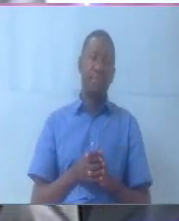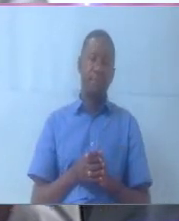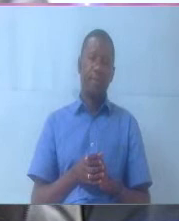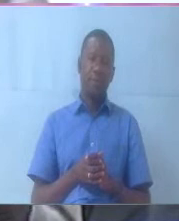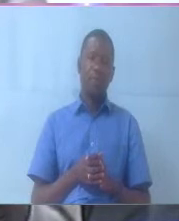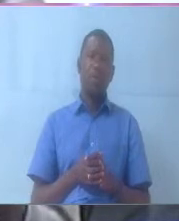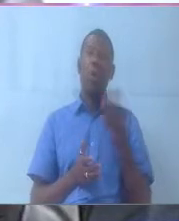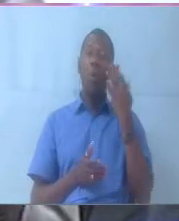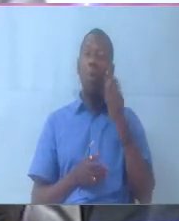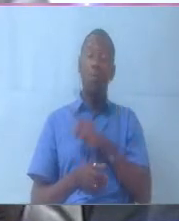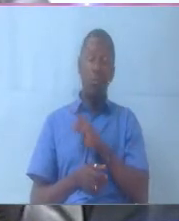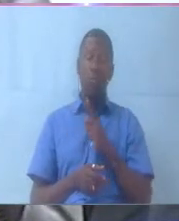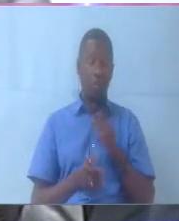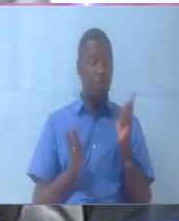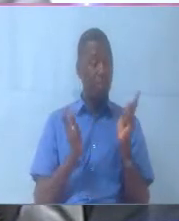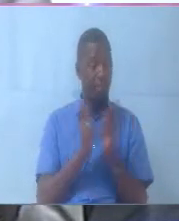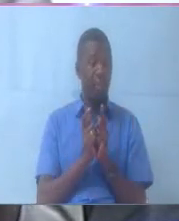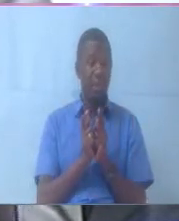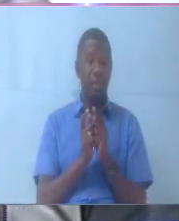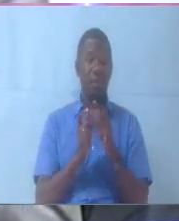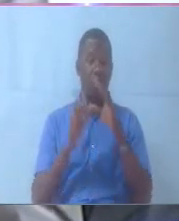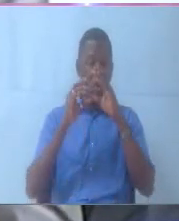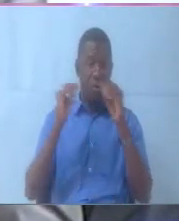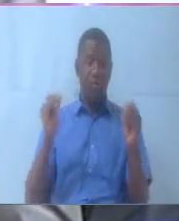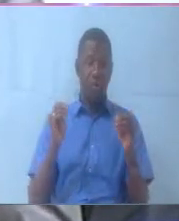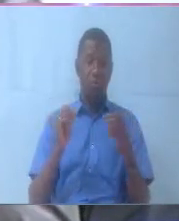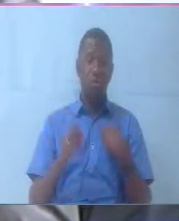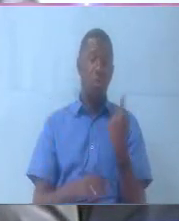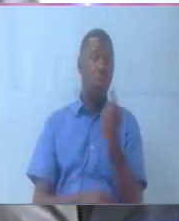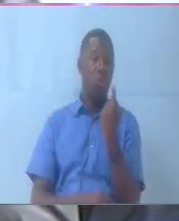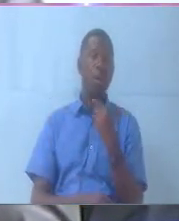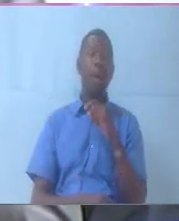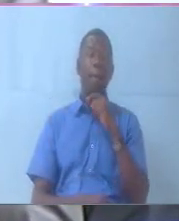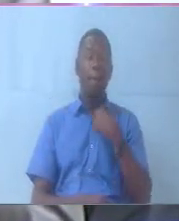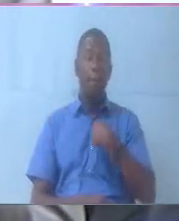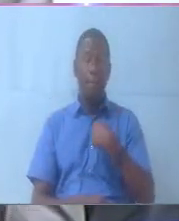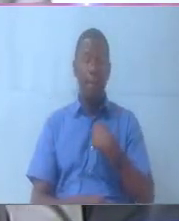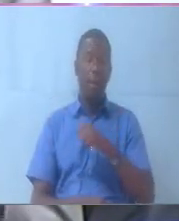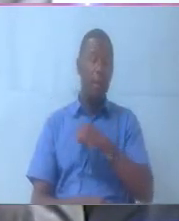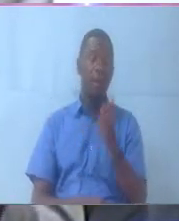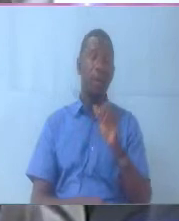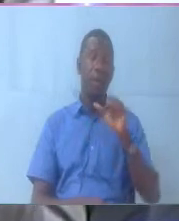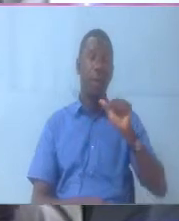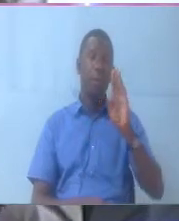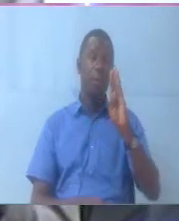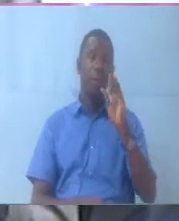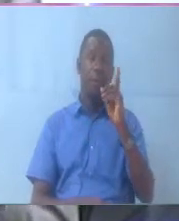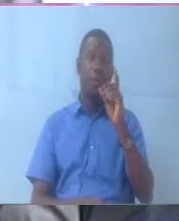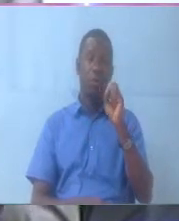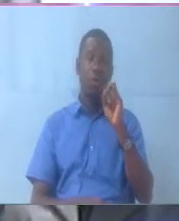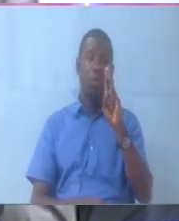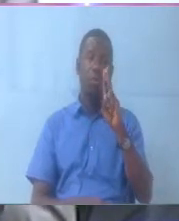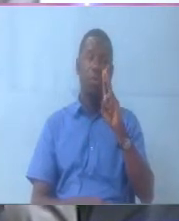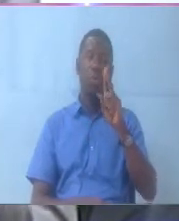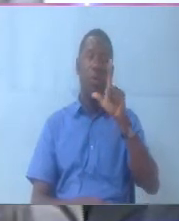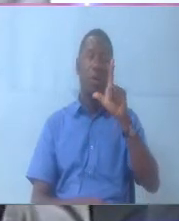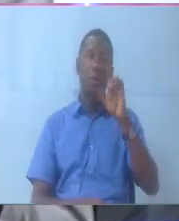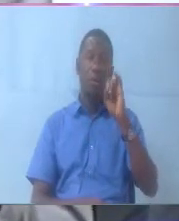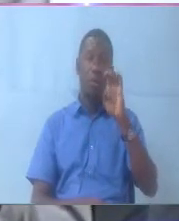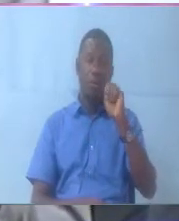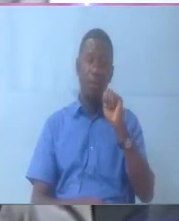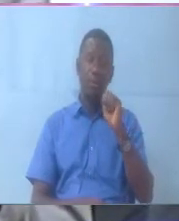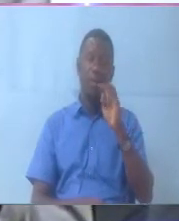was only me and Abdullah Fati who spoke truth to the then Chief